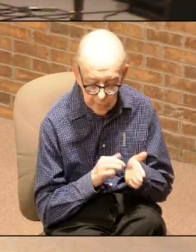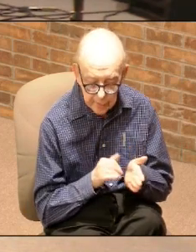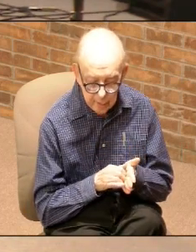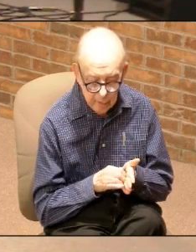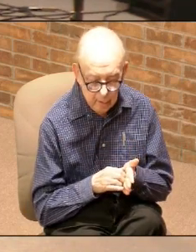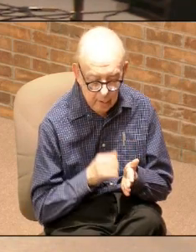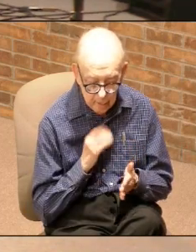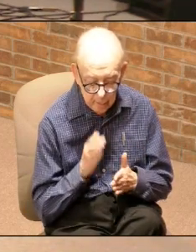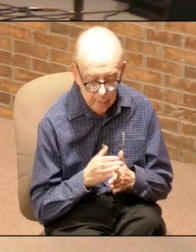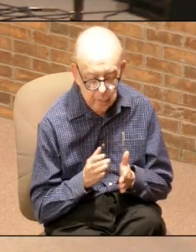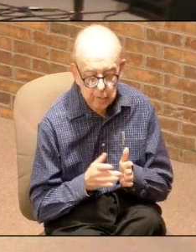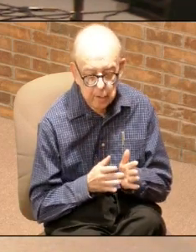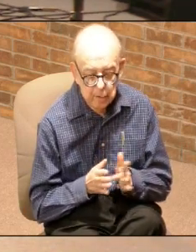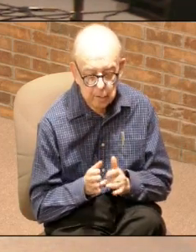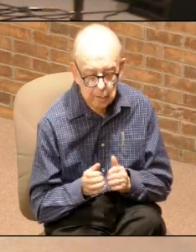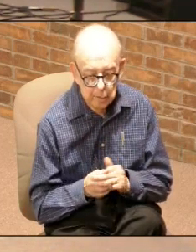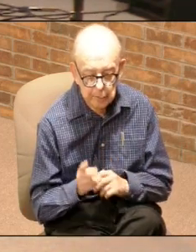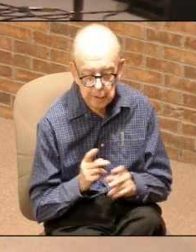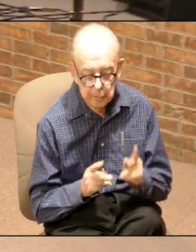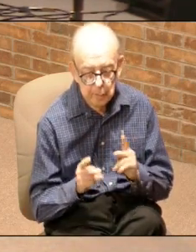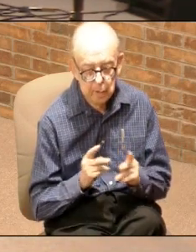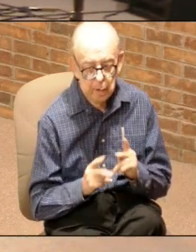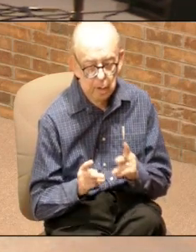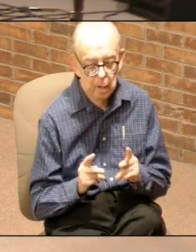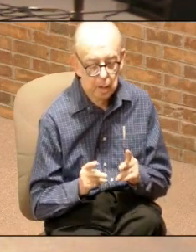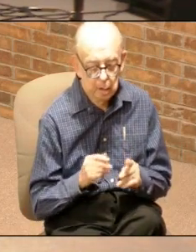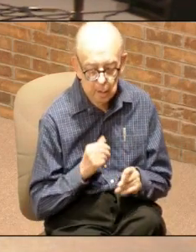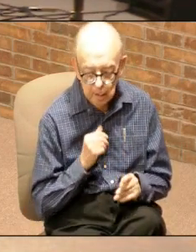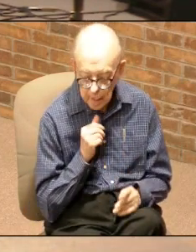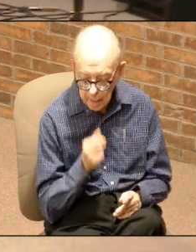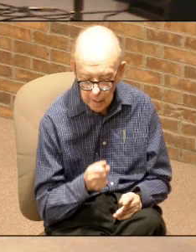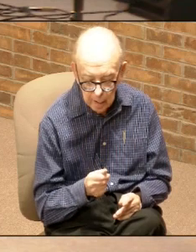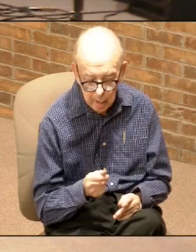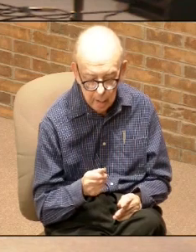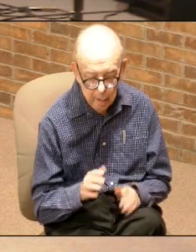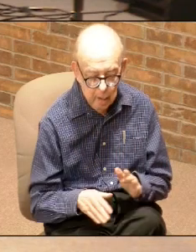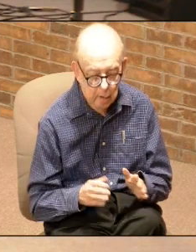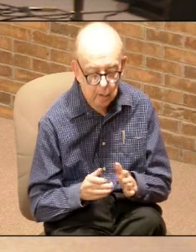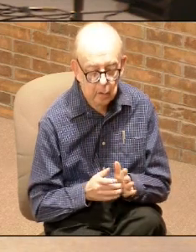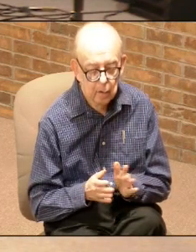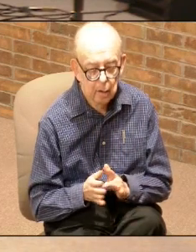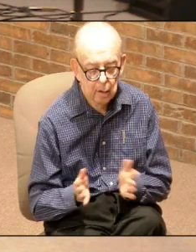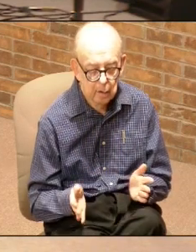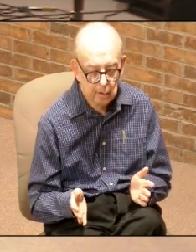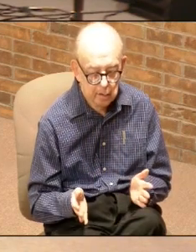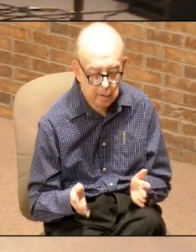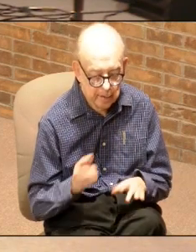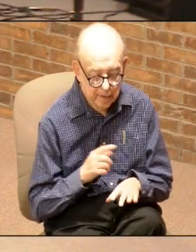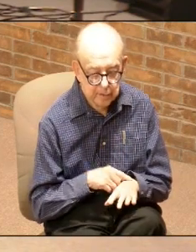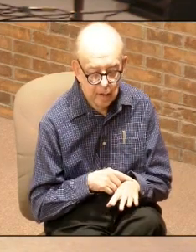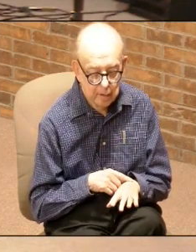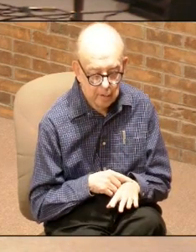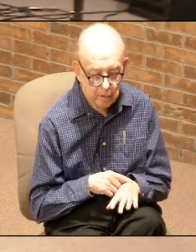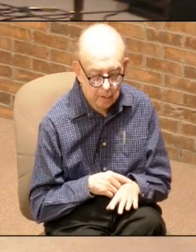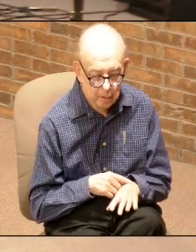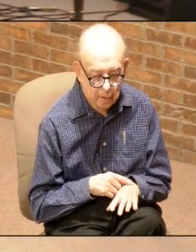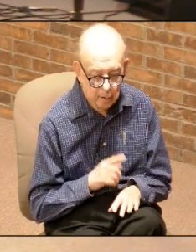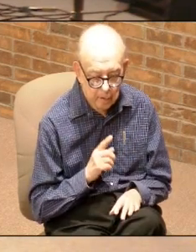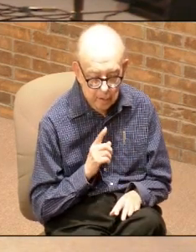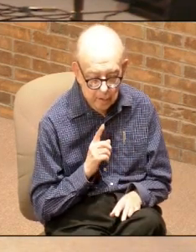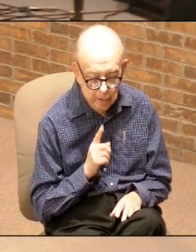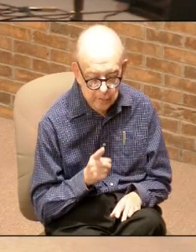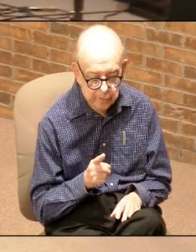I wasn't sharing Jesus with people. And my walk with Jesus at that point in time had really come